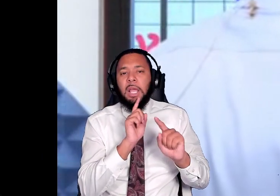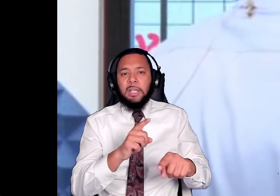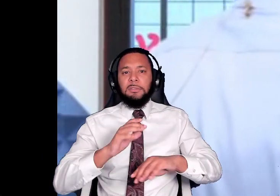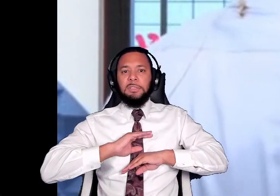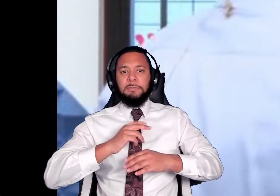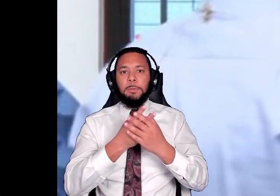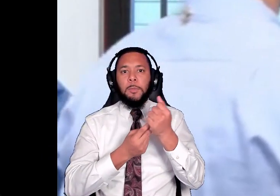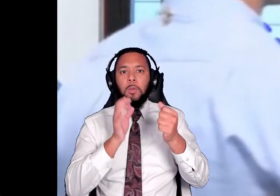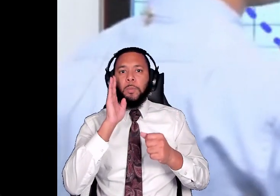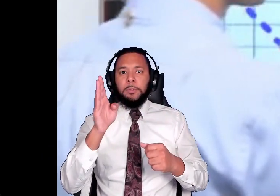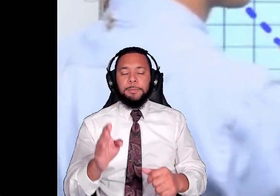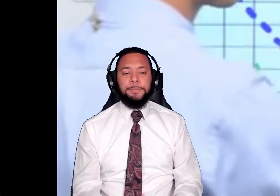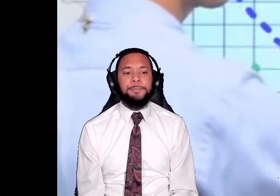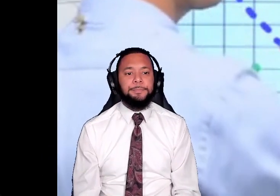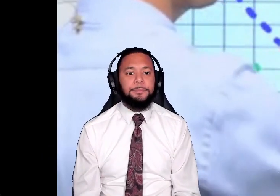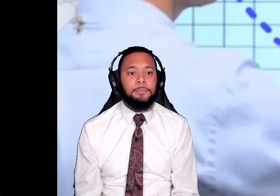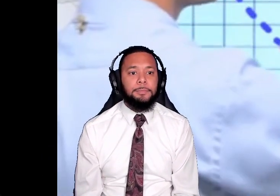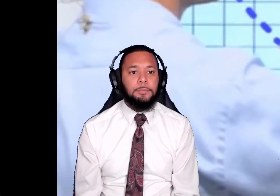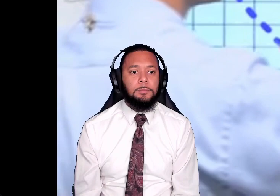example,